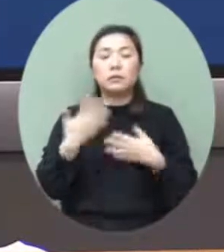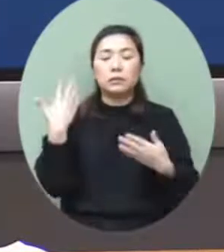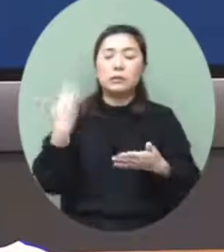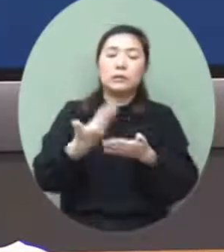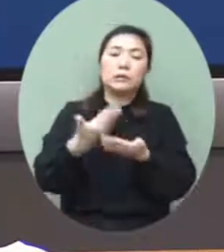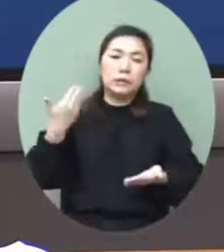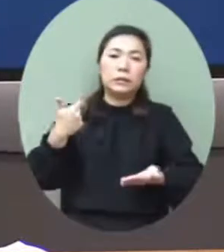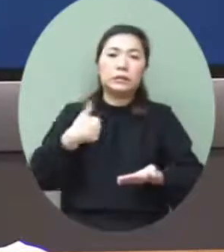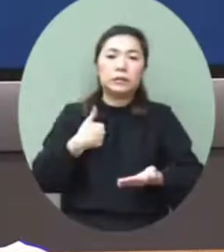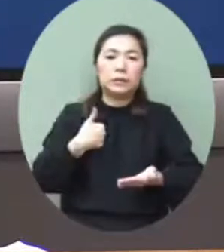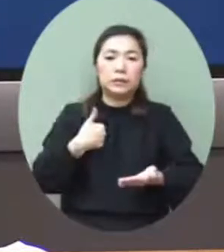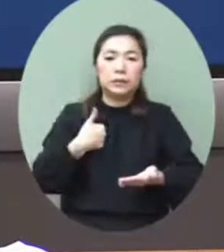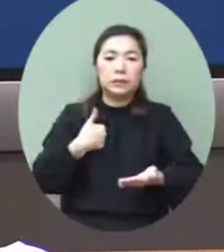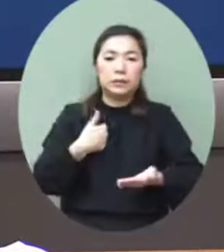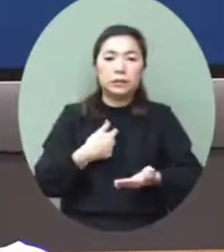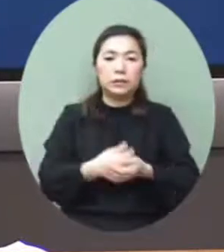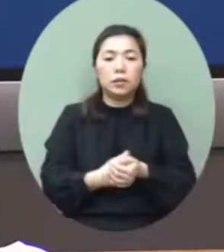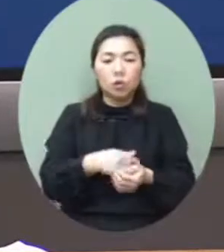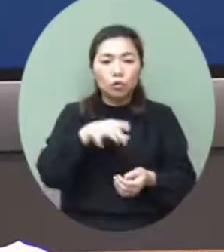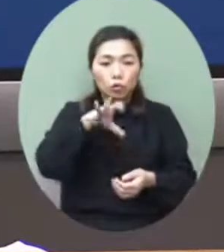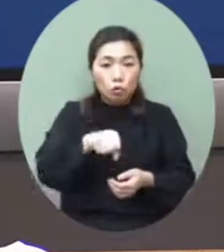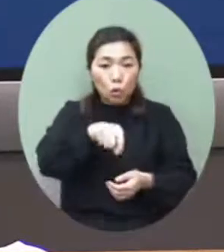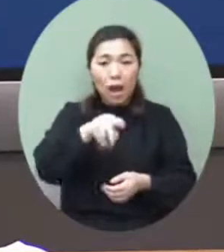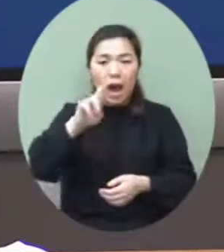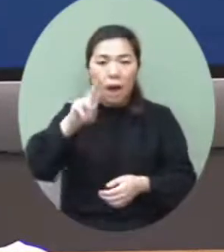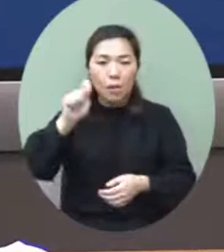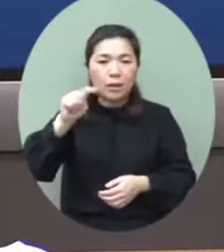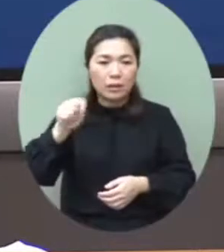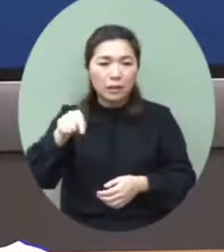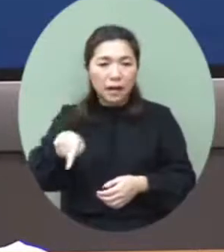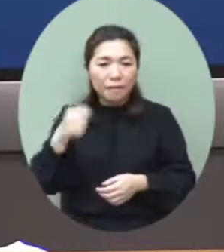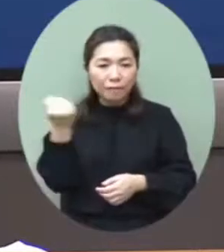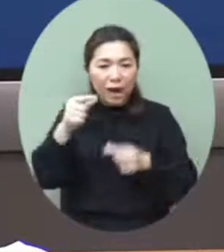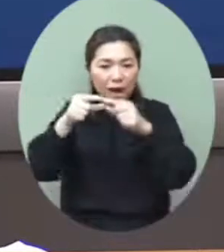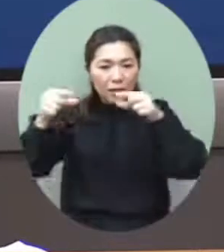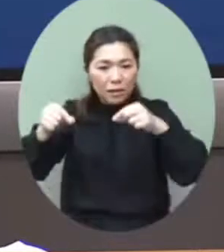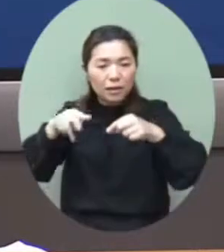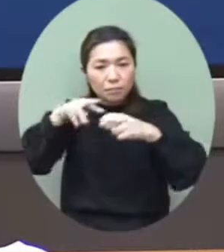the state of the epidemic in Hong Kong. So